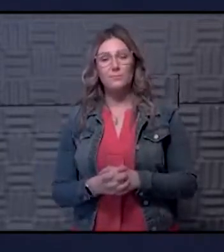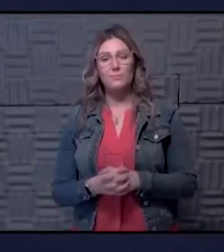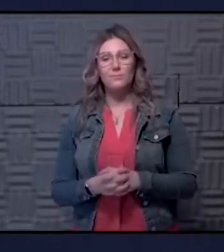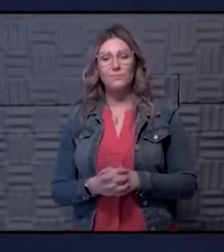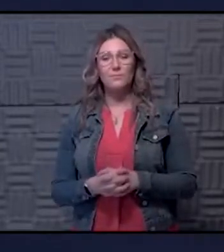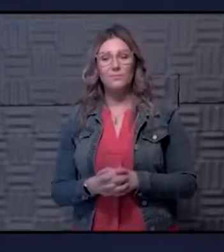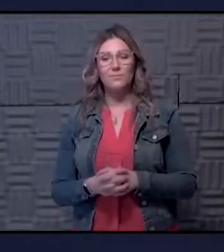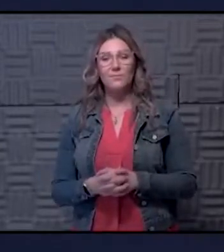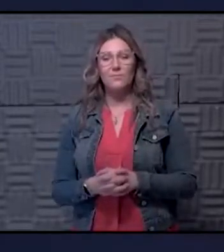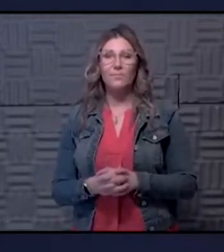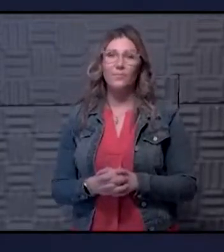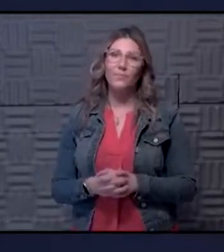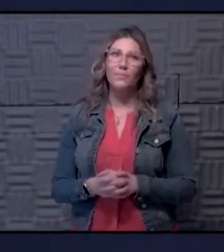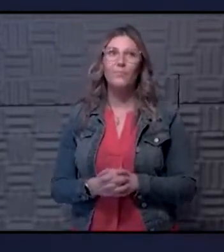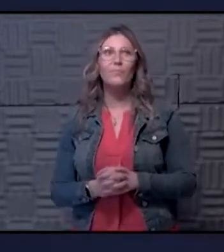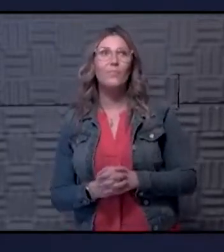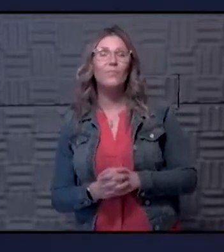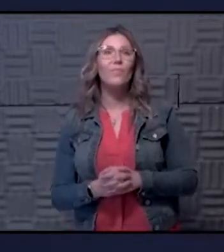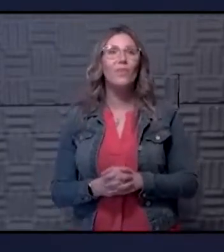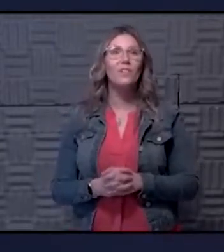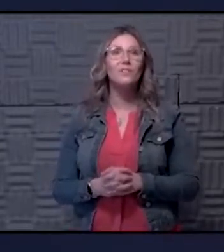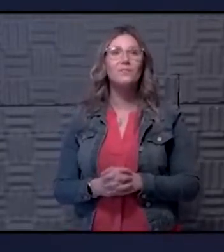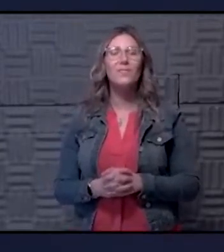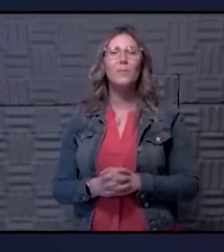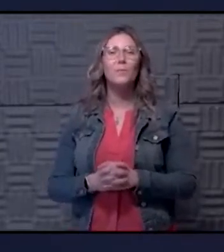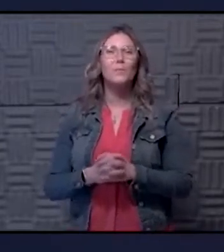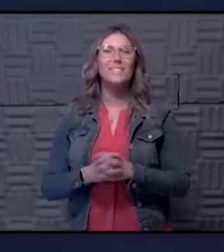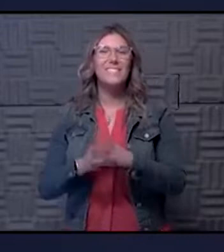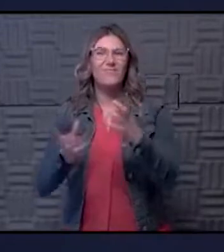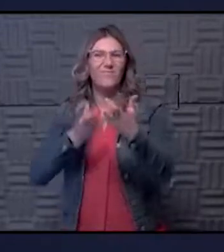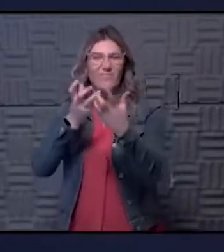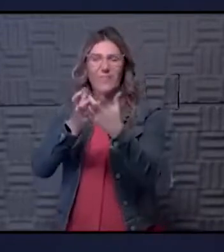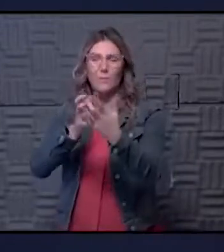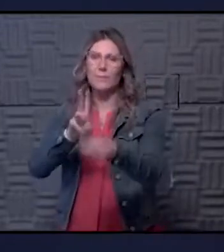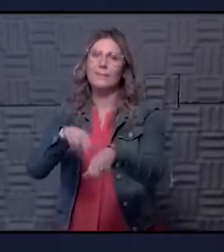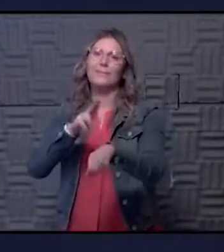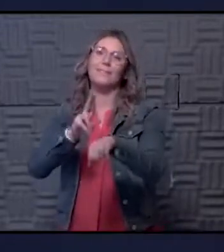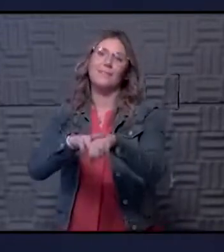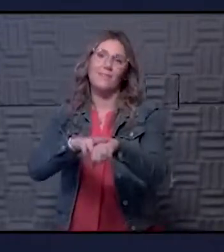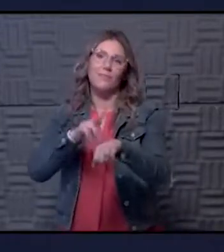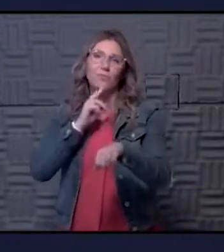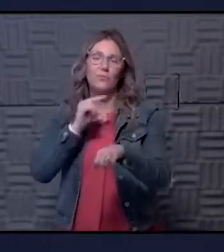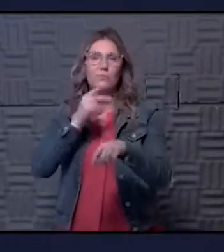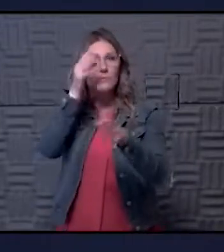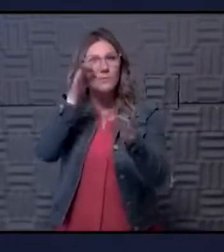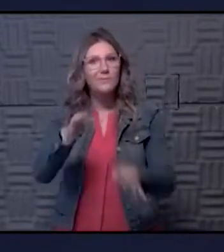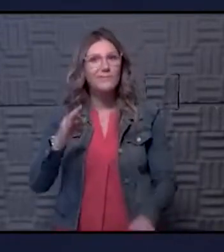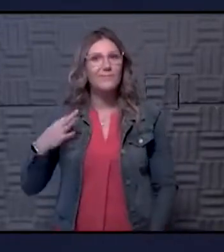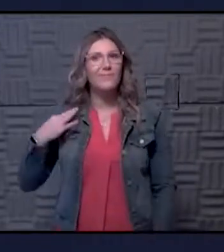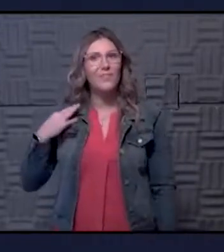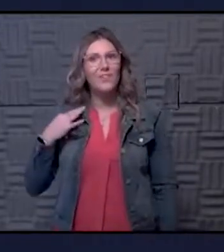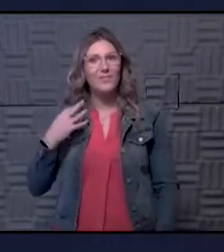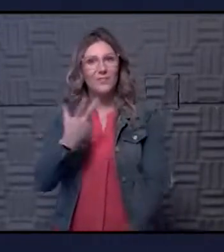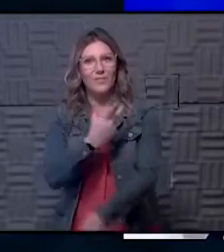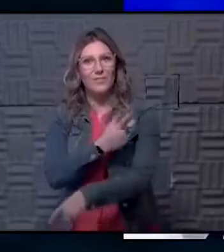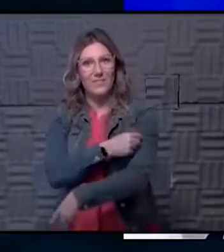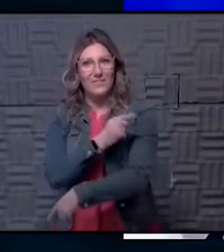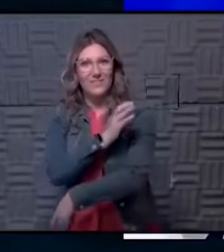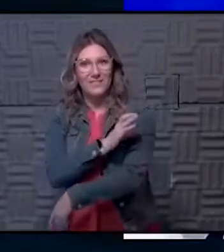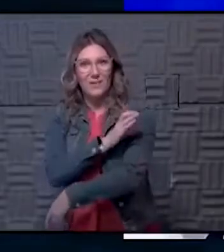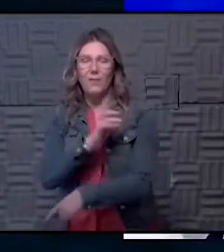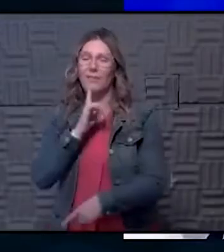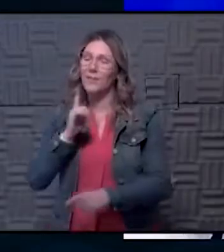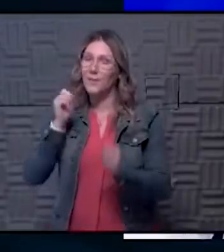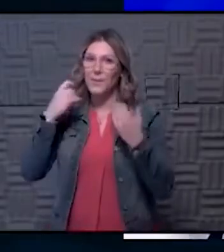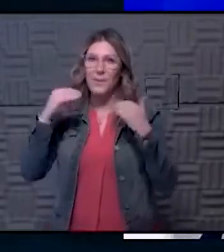thought it was very a natural fit to also decide to volunteer at the vaccination clinic. Well, that is